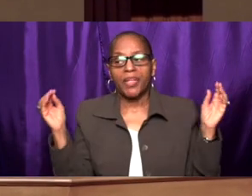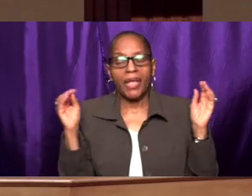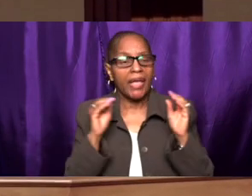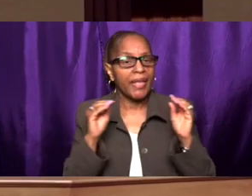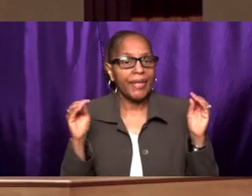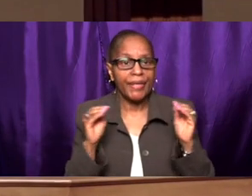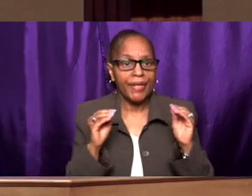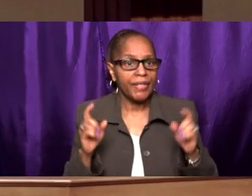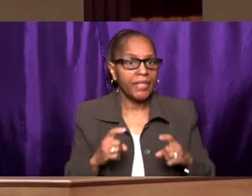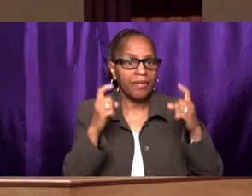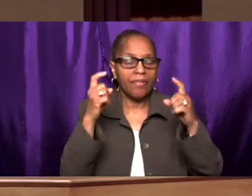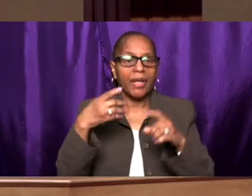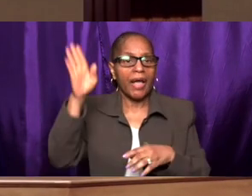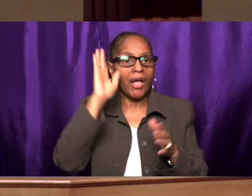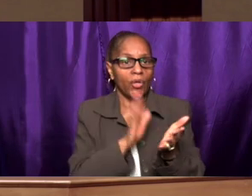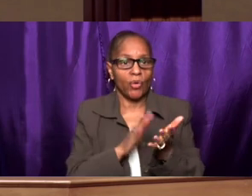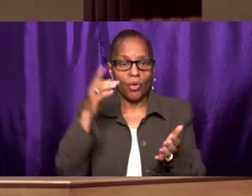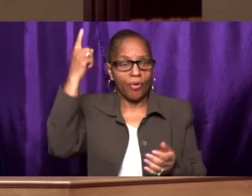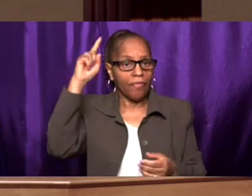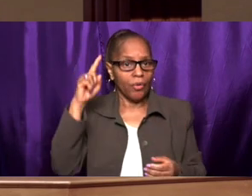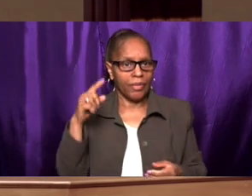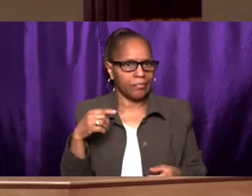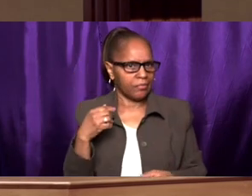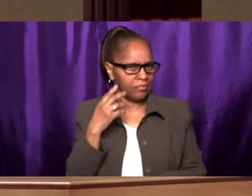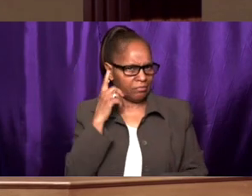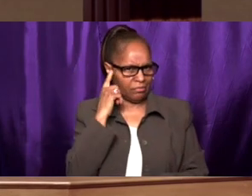to give God glory for.